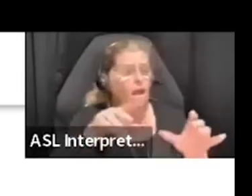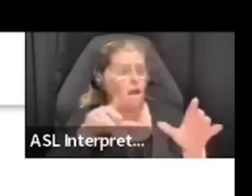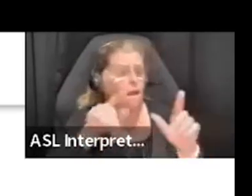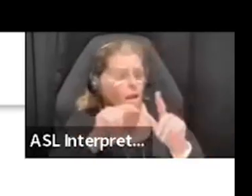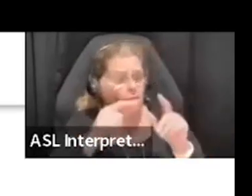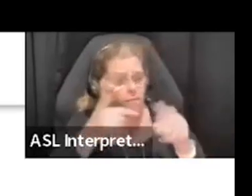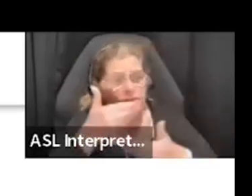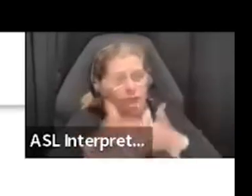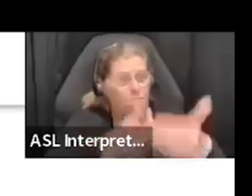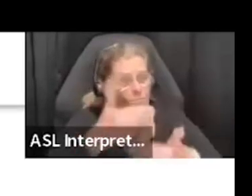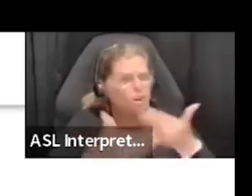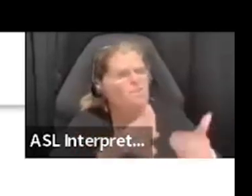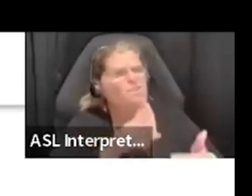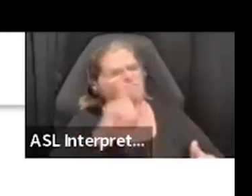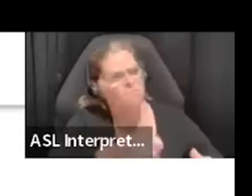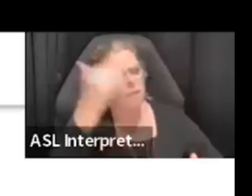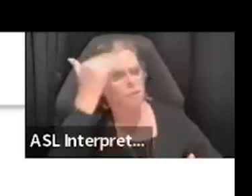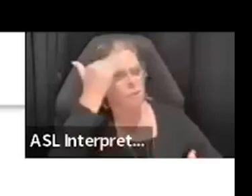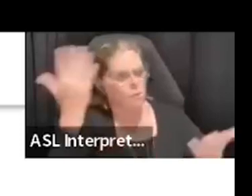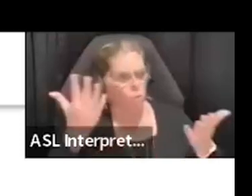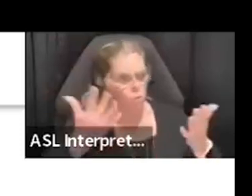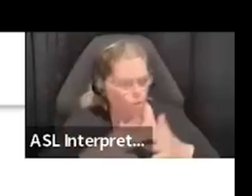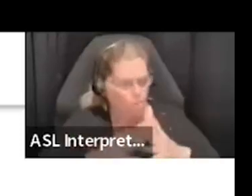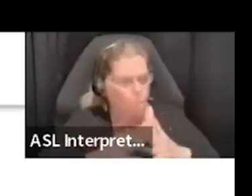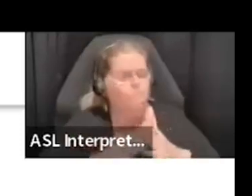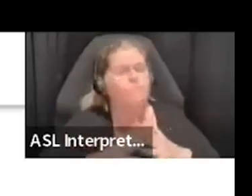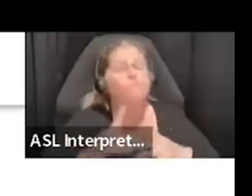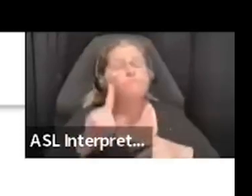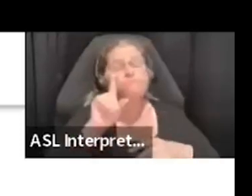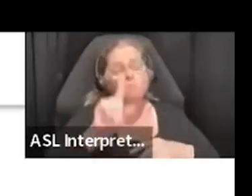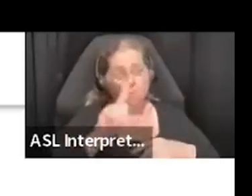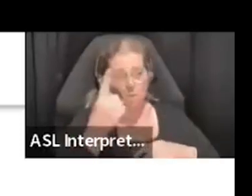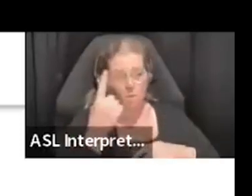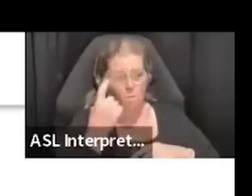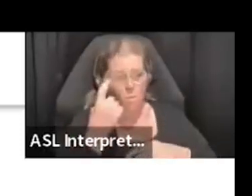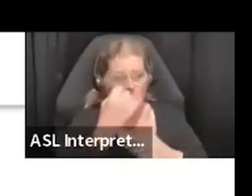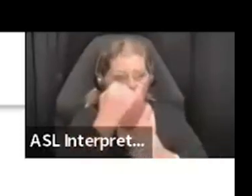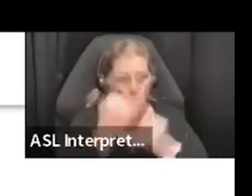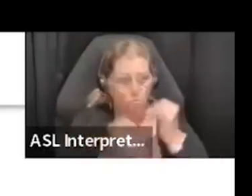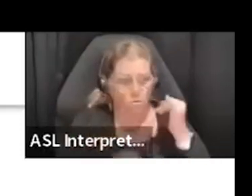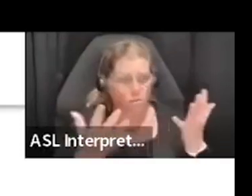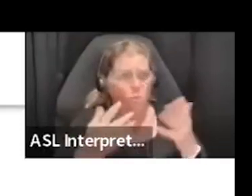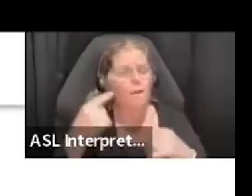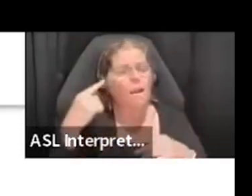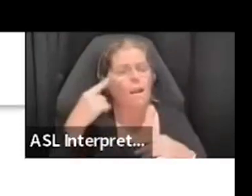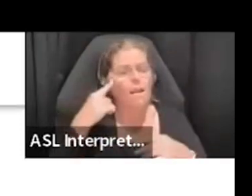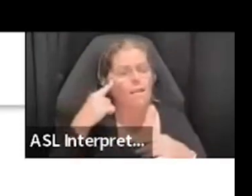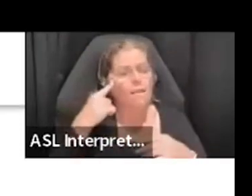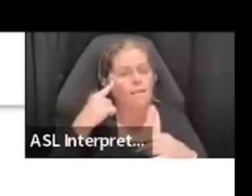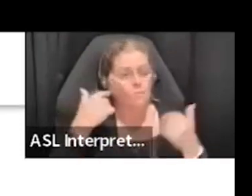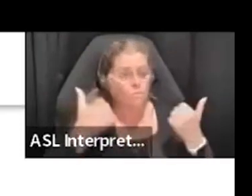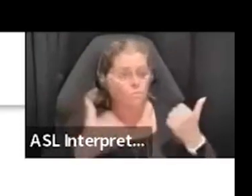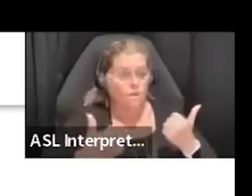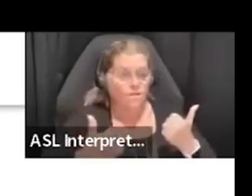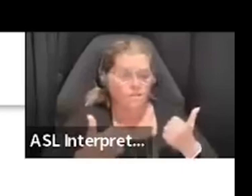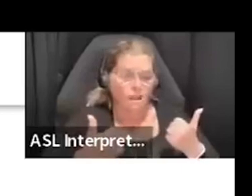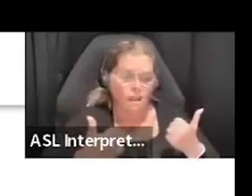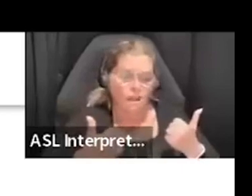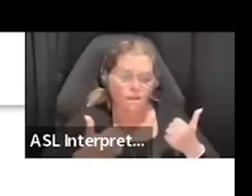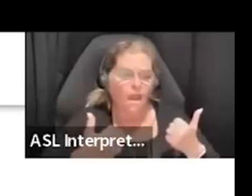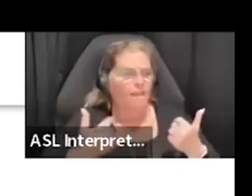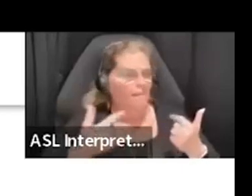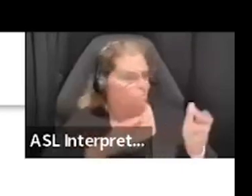IEP process? Lastly, I think just to say is that I think we are poised right now, and I'm really glad to be